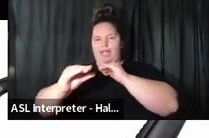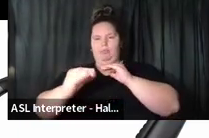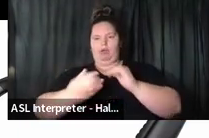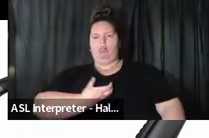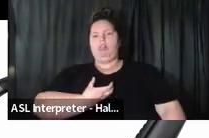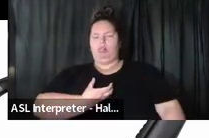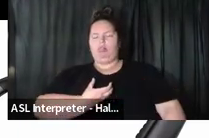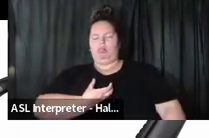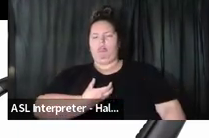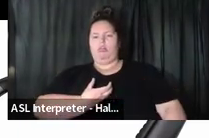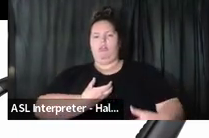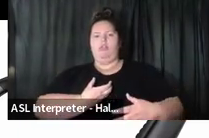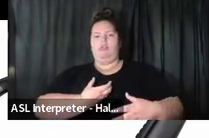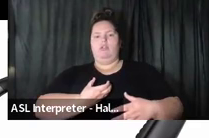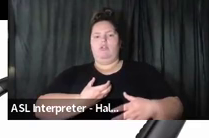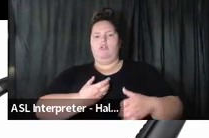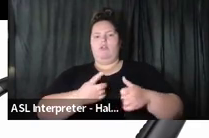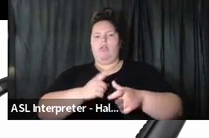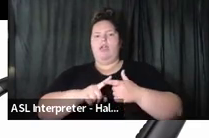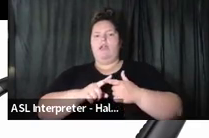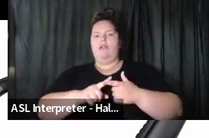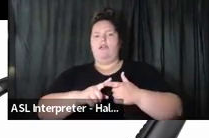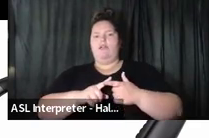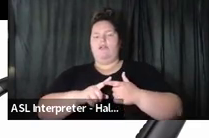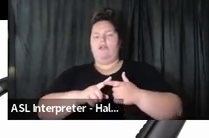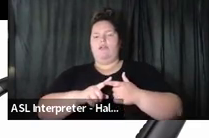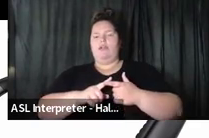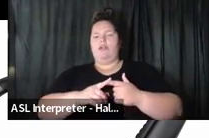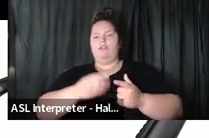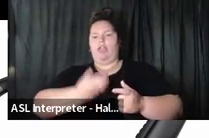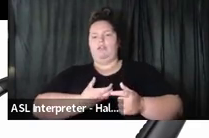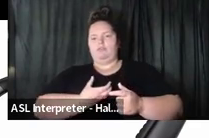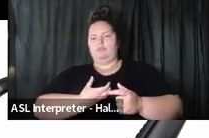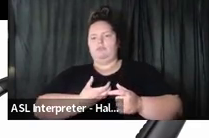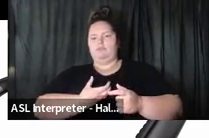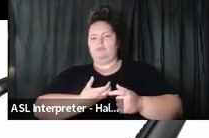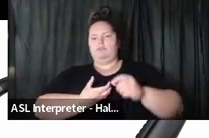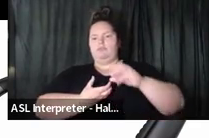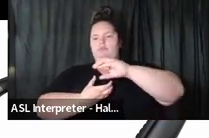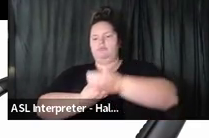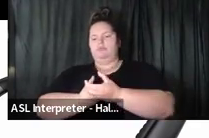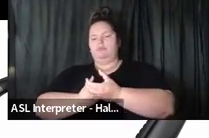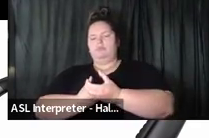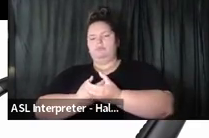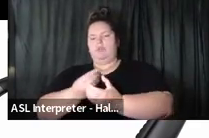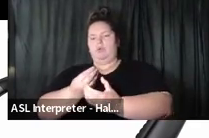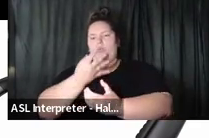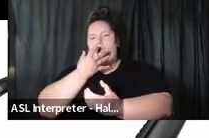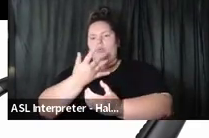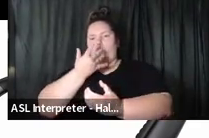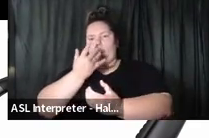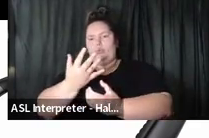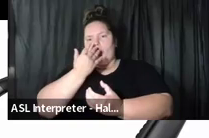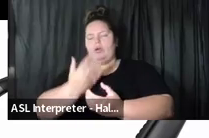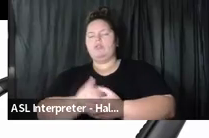it flips out so that it's blowing up into your, like to your face from there. And